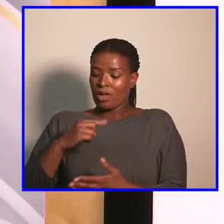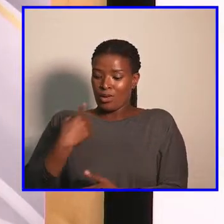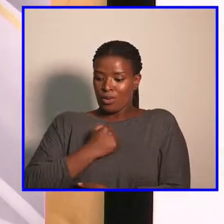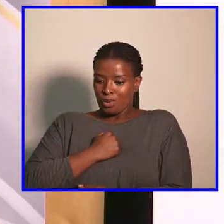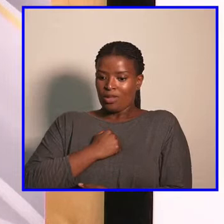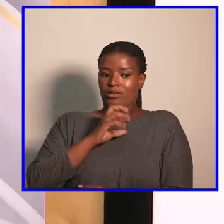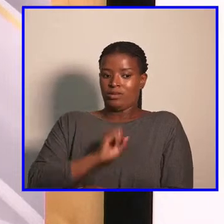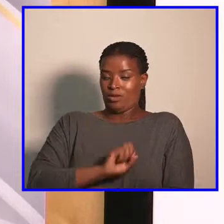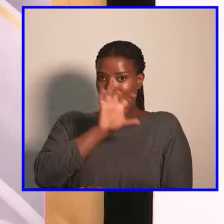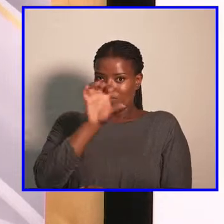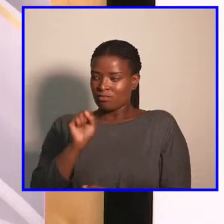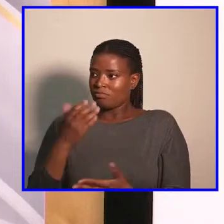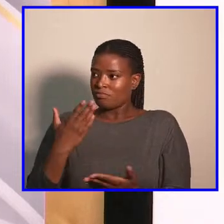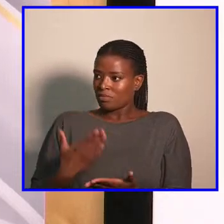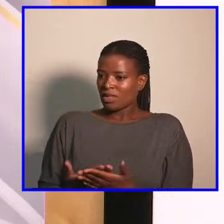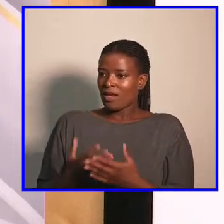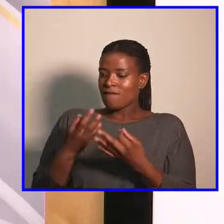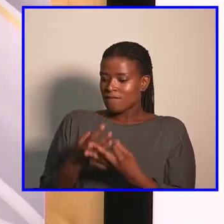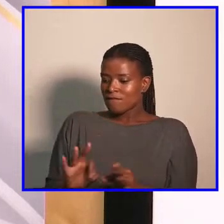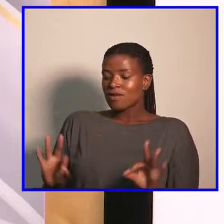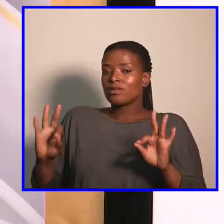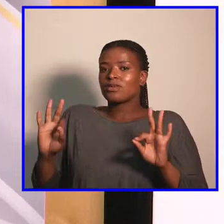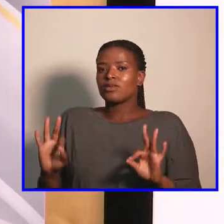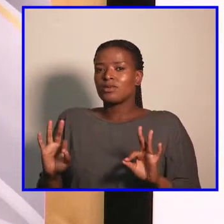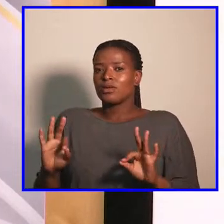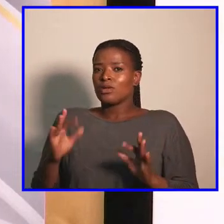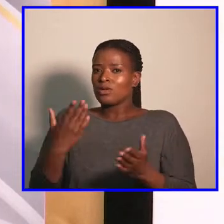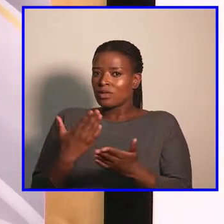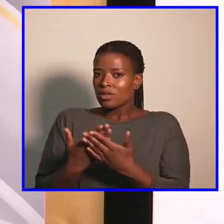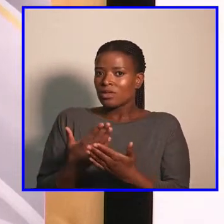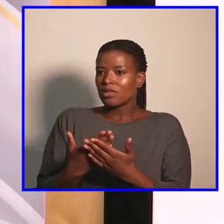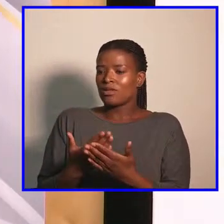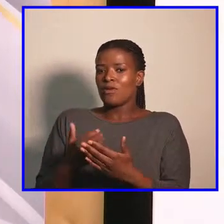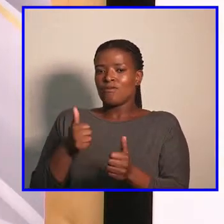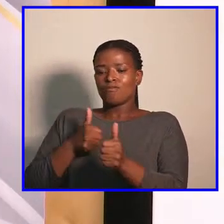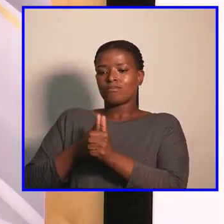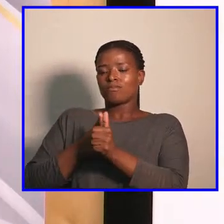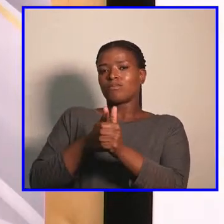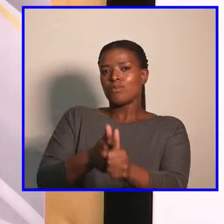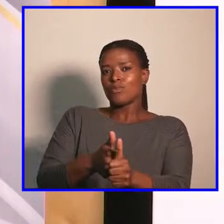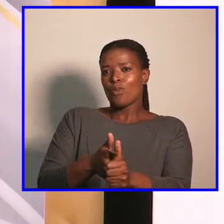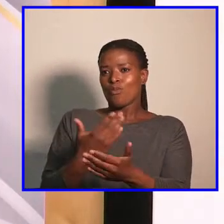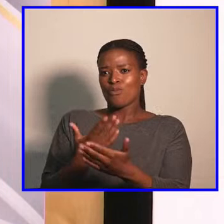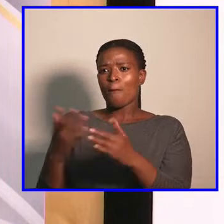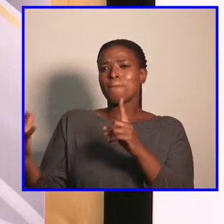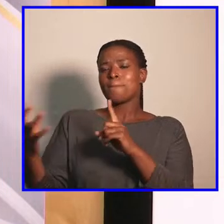African can be freed to fulfill their full potential.